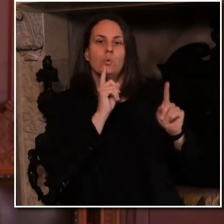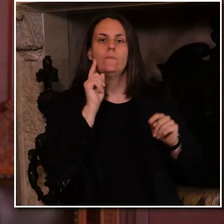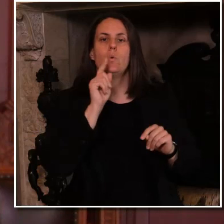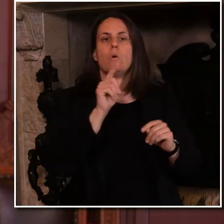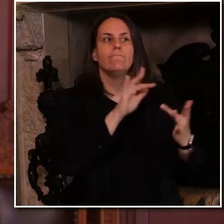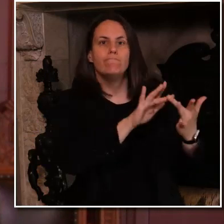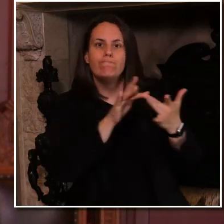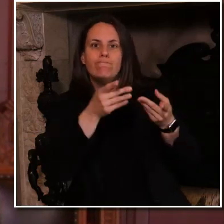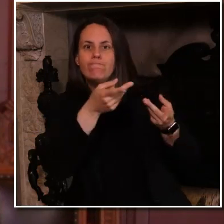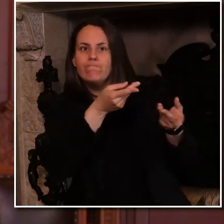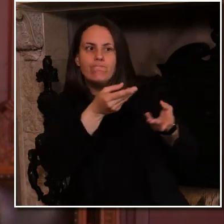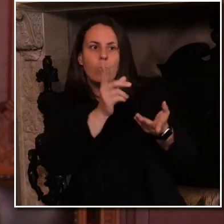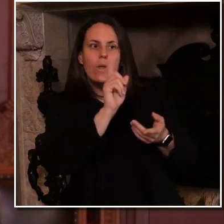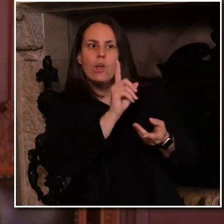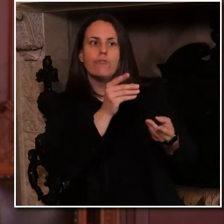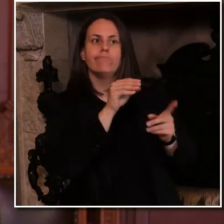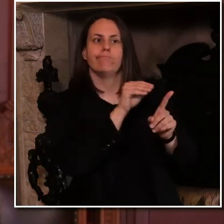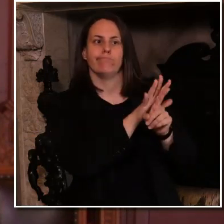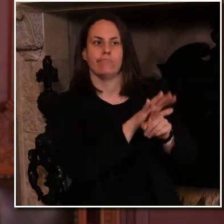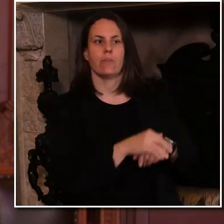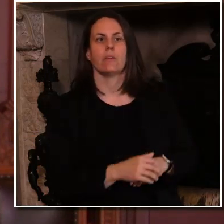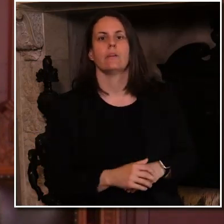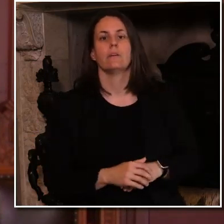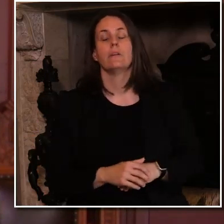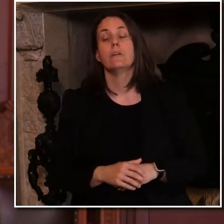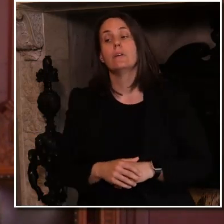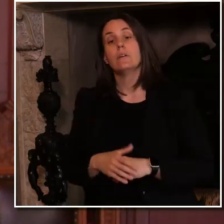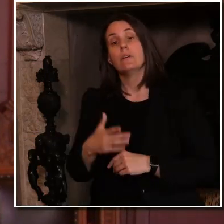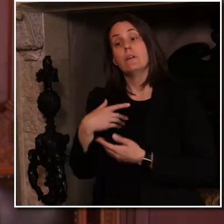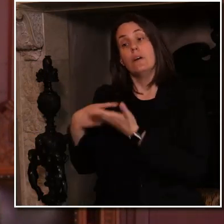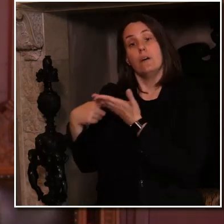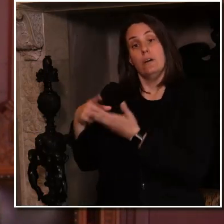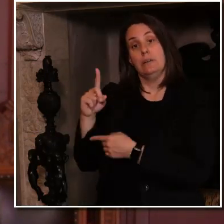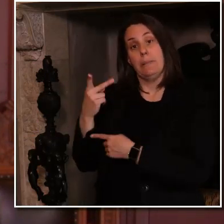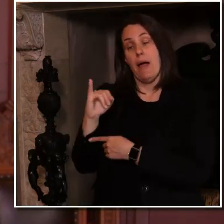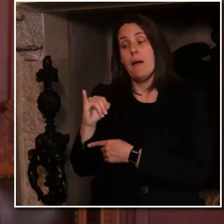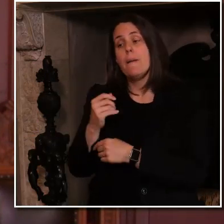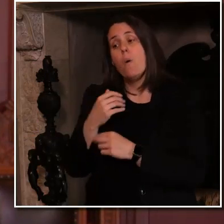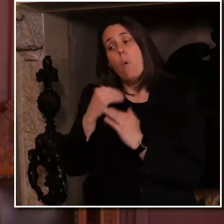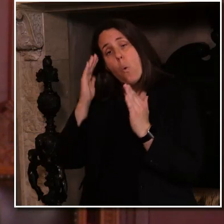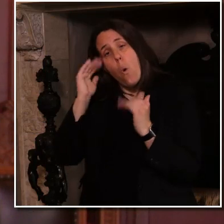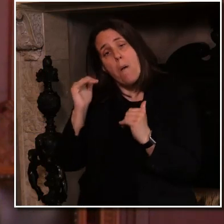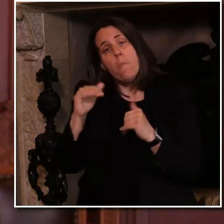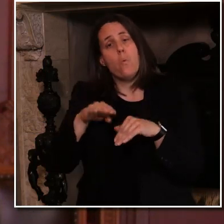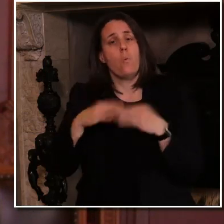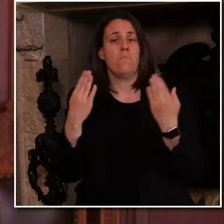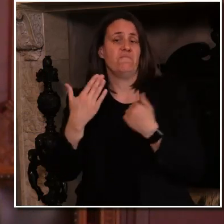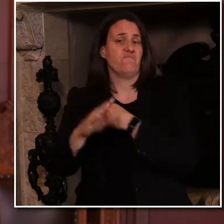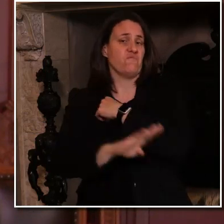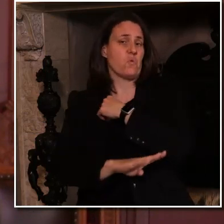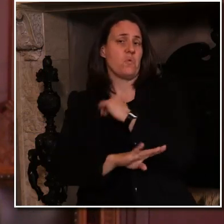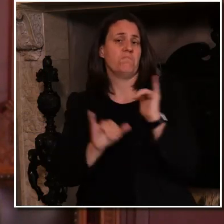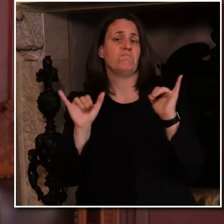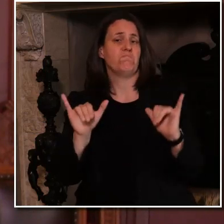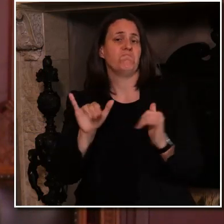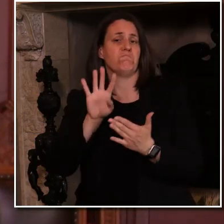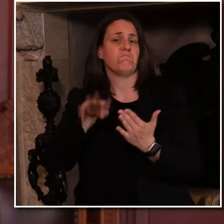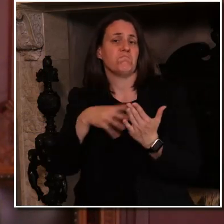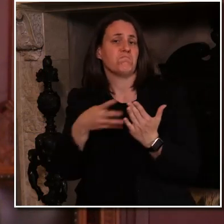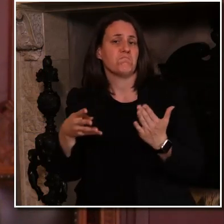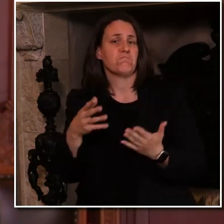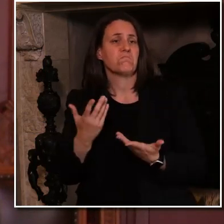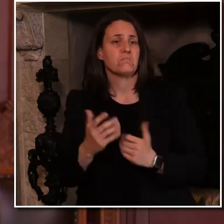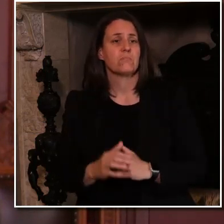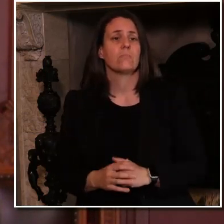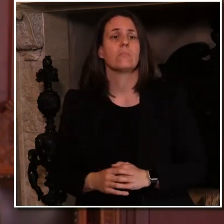we hope that school will open on time, and our students are in a position where they feel safe, their parents feel